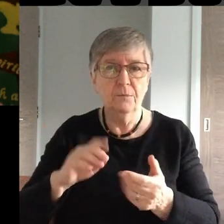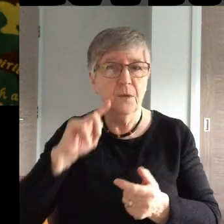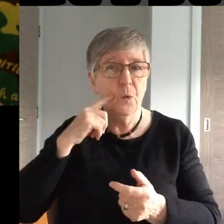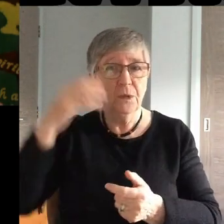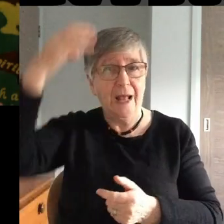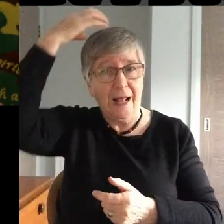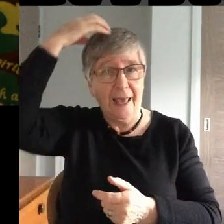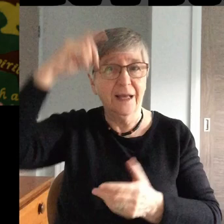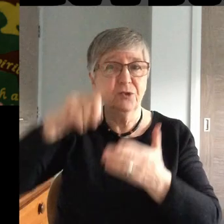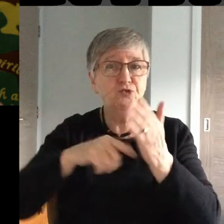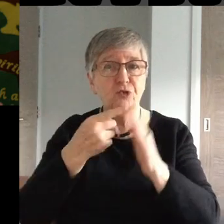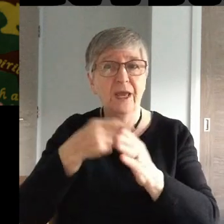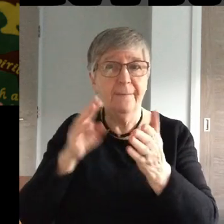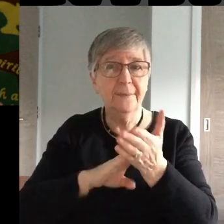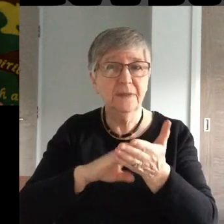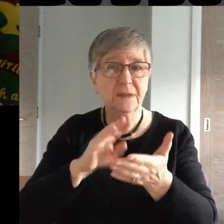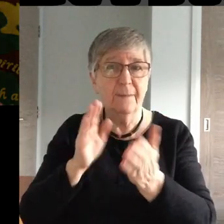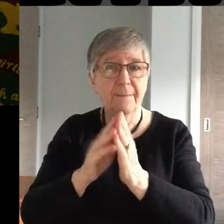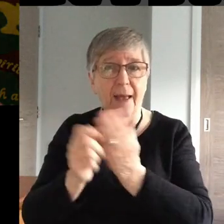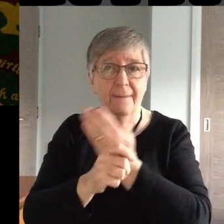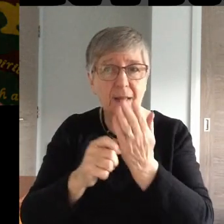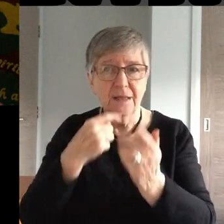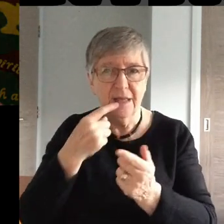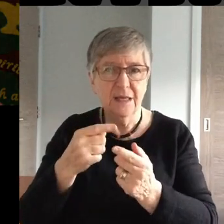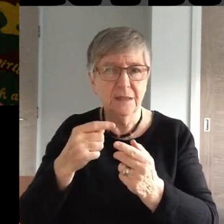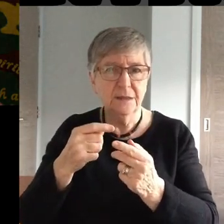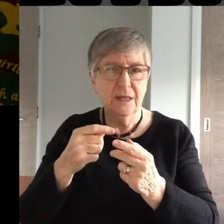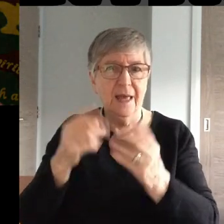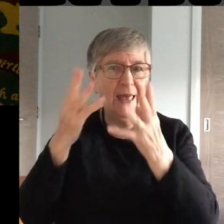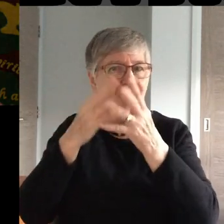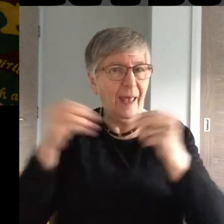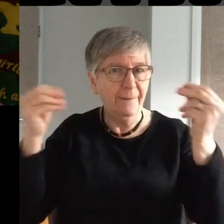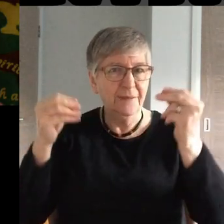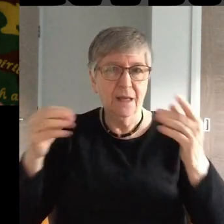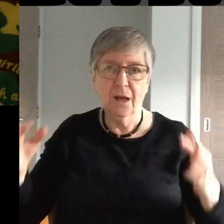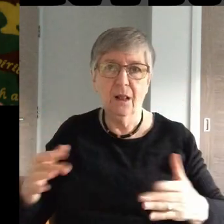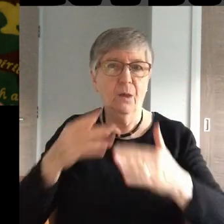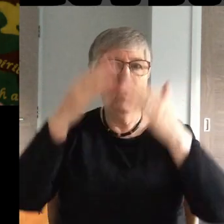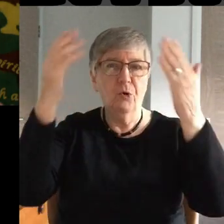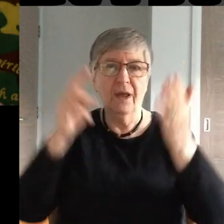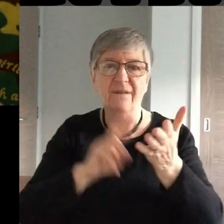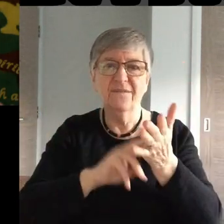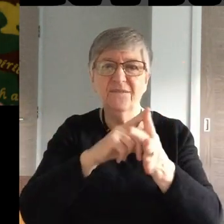the King James Version, which calls it vain glory or empty glory.